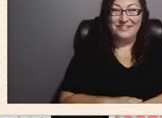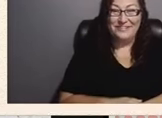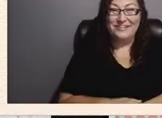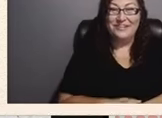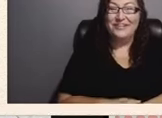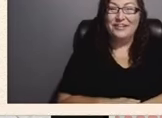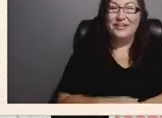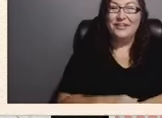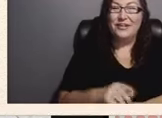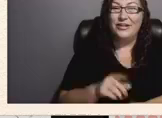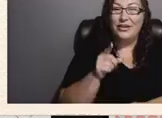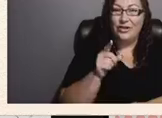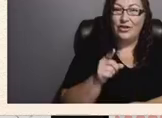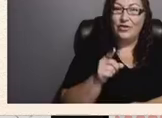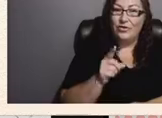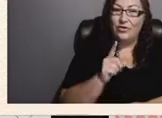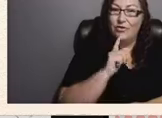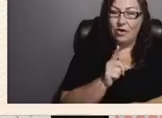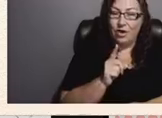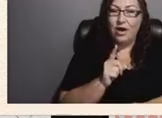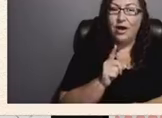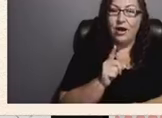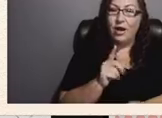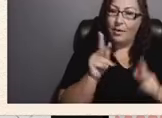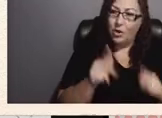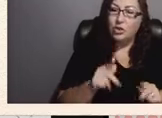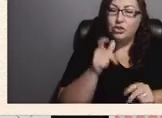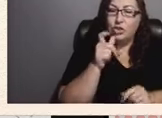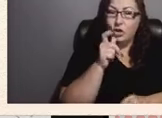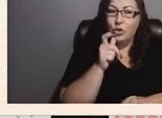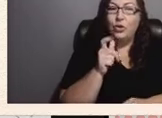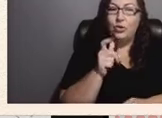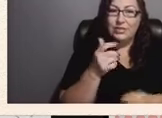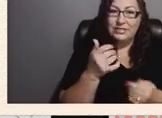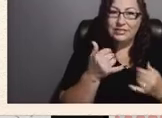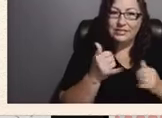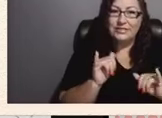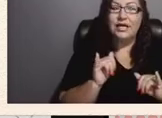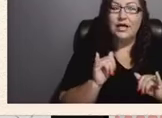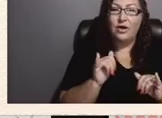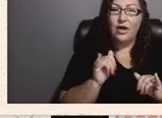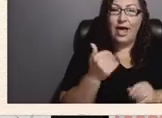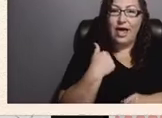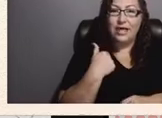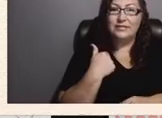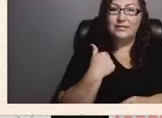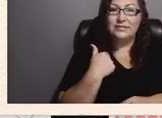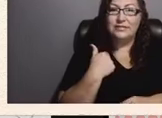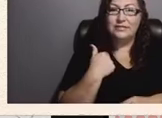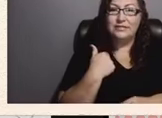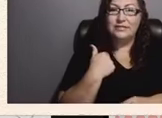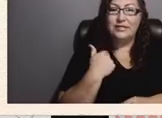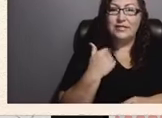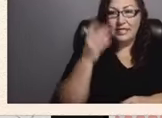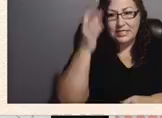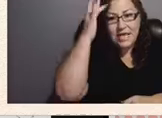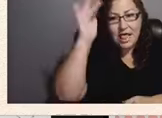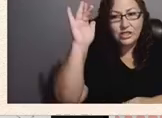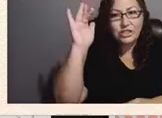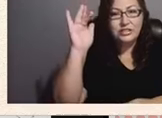You are a person who so happen to have intelligence in your